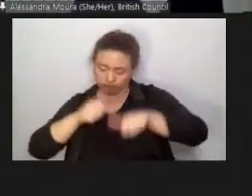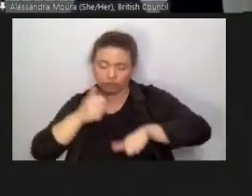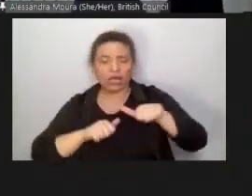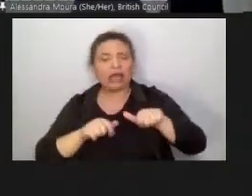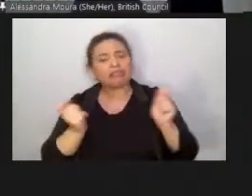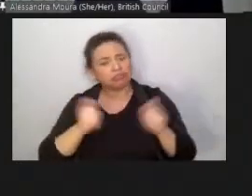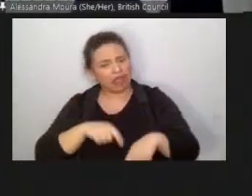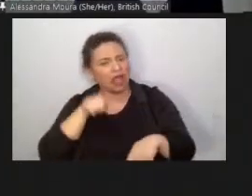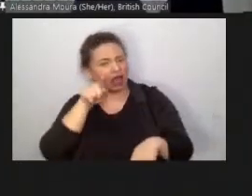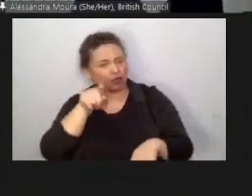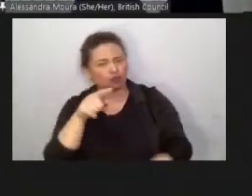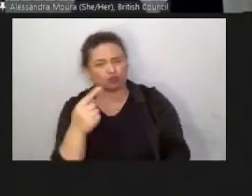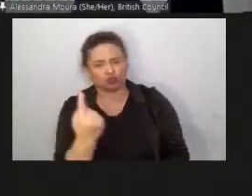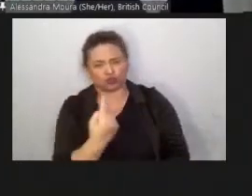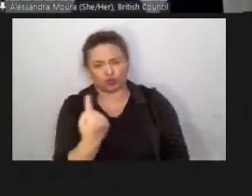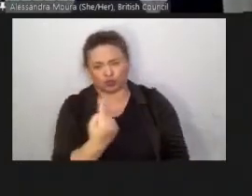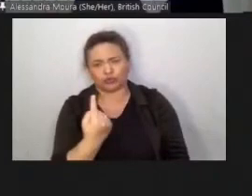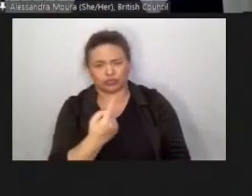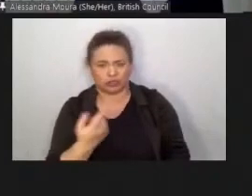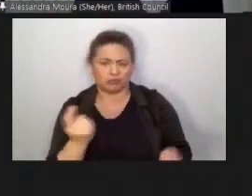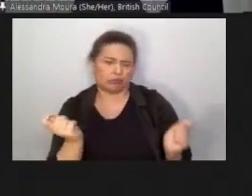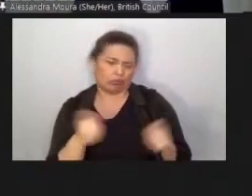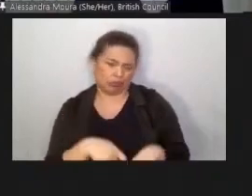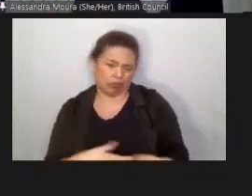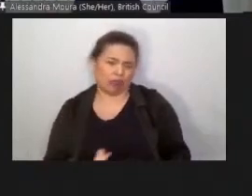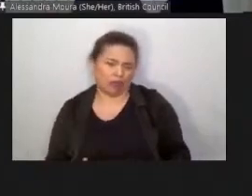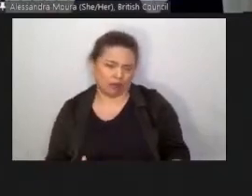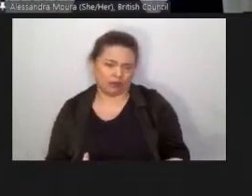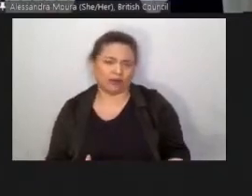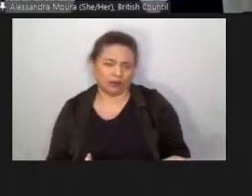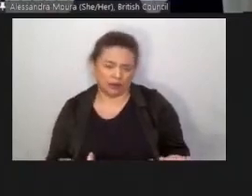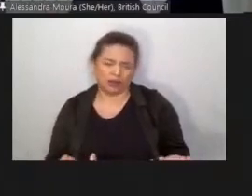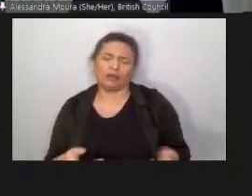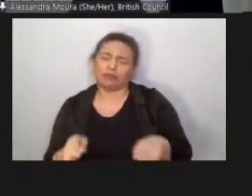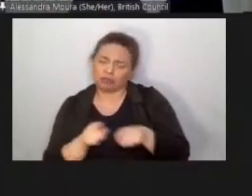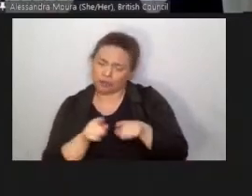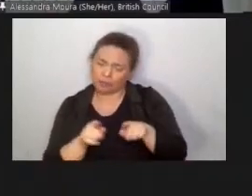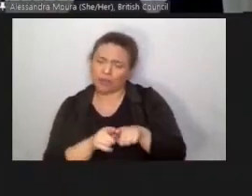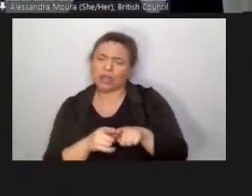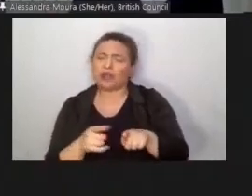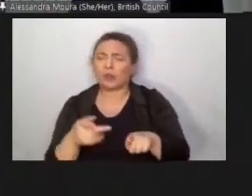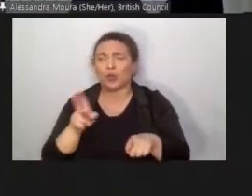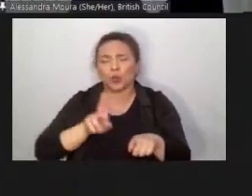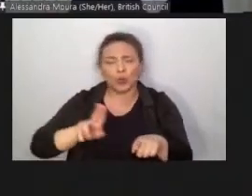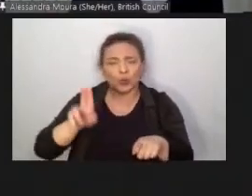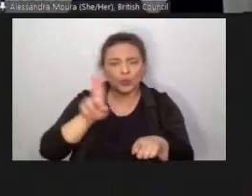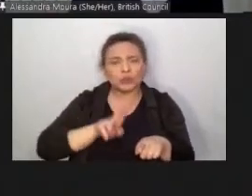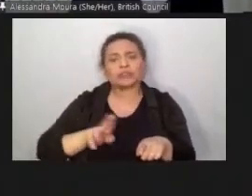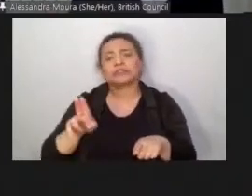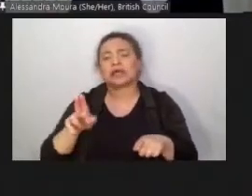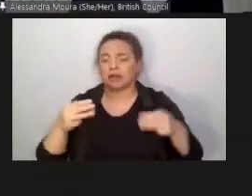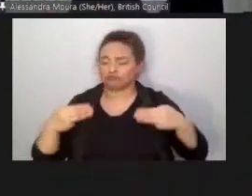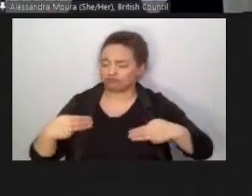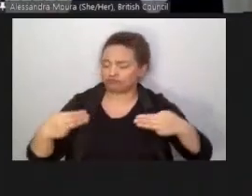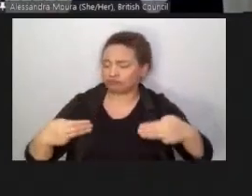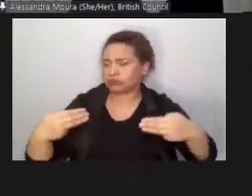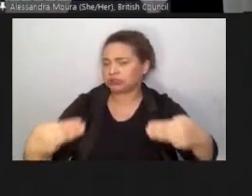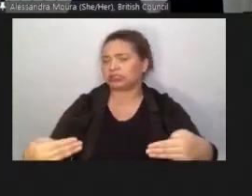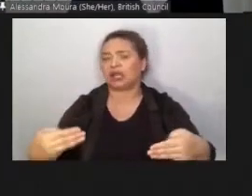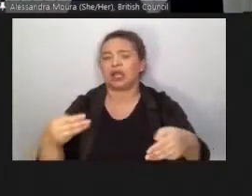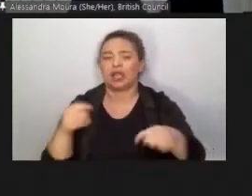for an organization like the British Council or a ministry or a school to be able to give to teachers so they can get